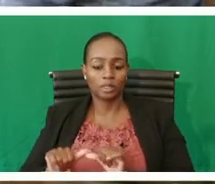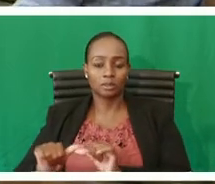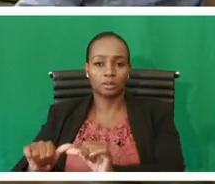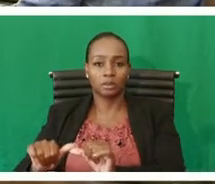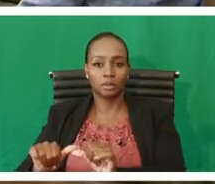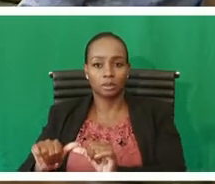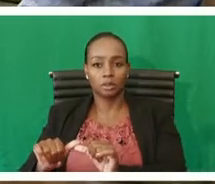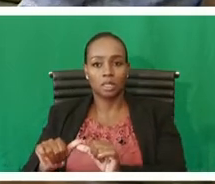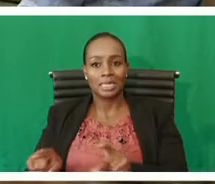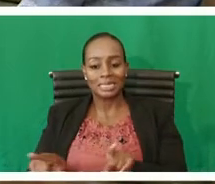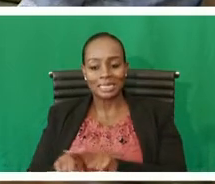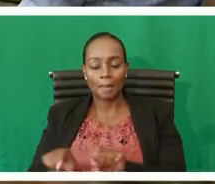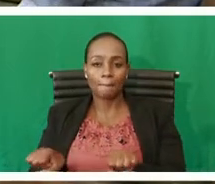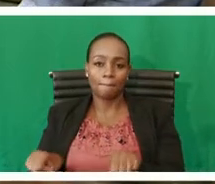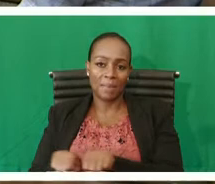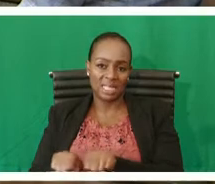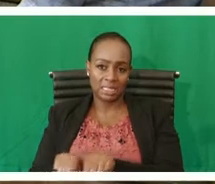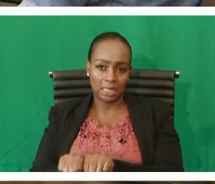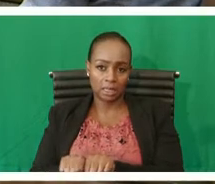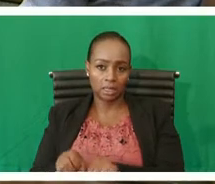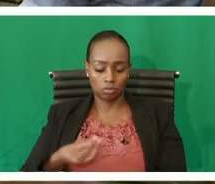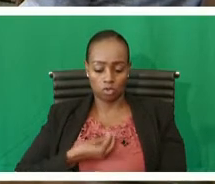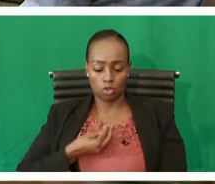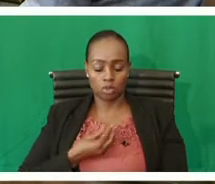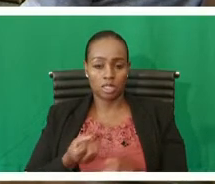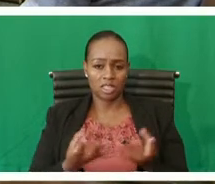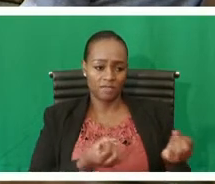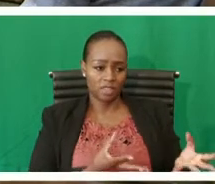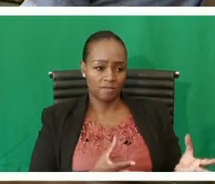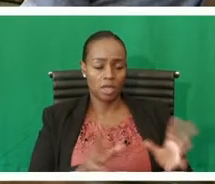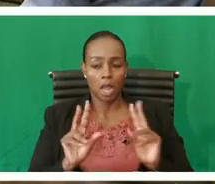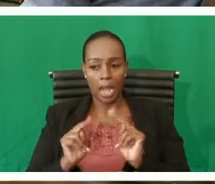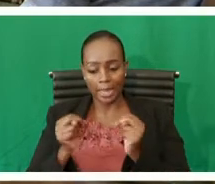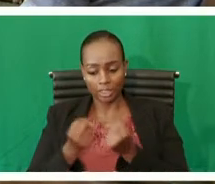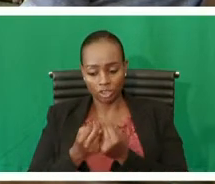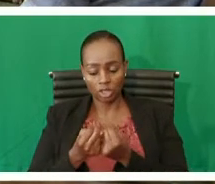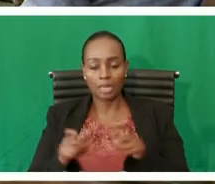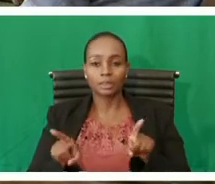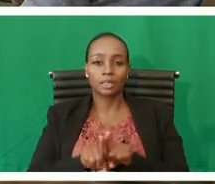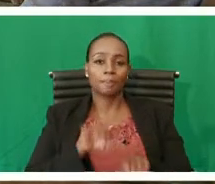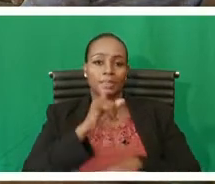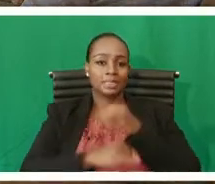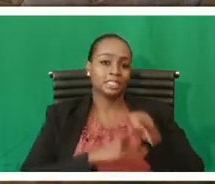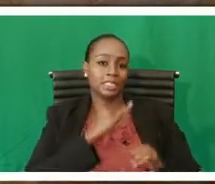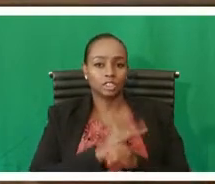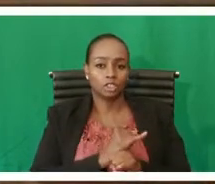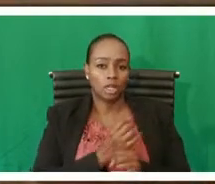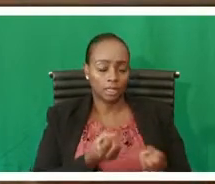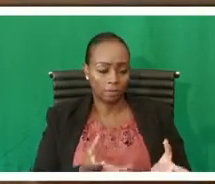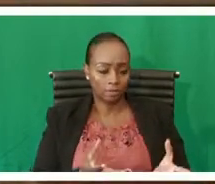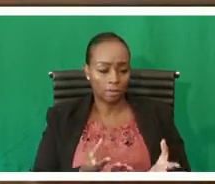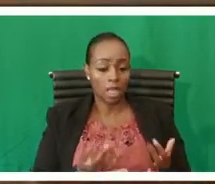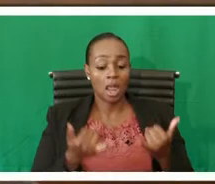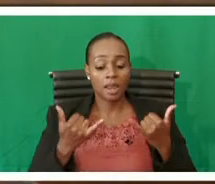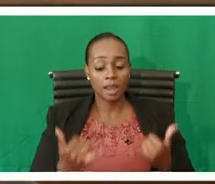bursaries to many of our youth, national and international. We now have